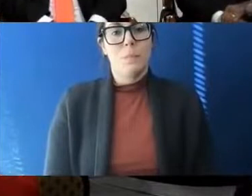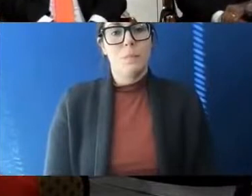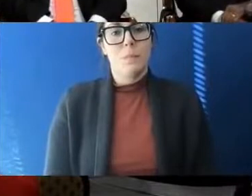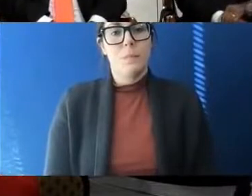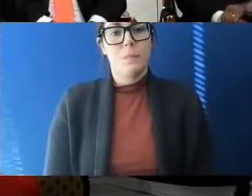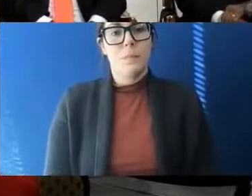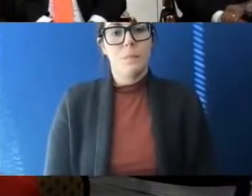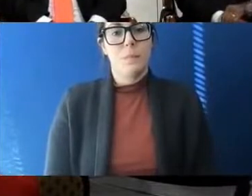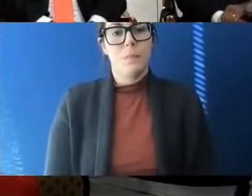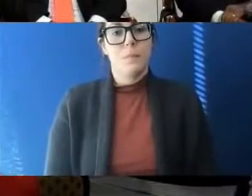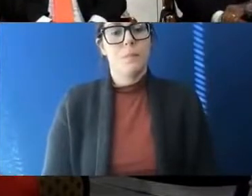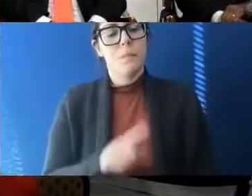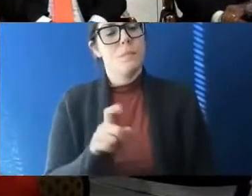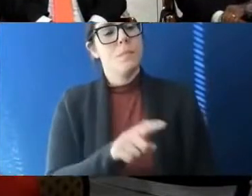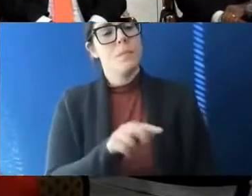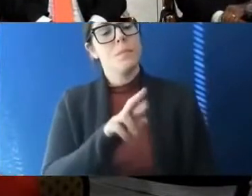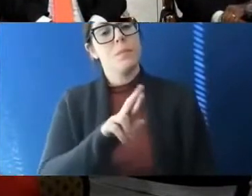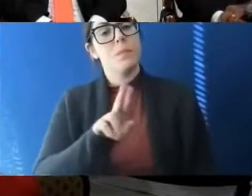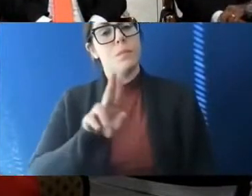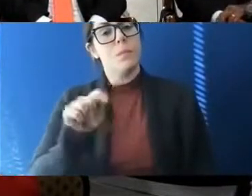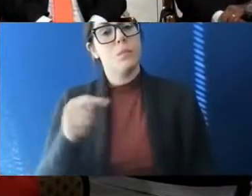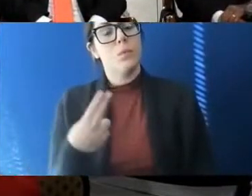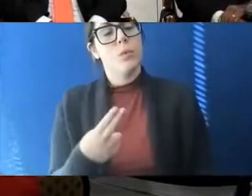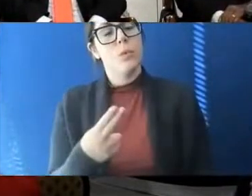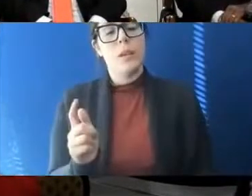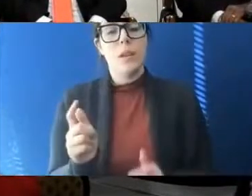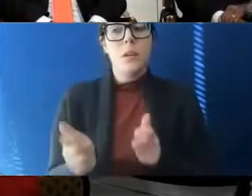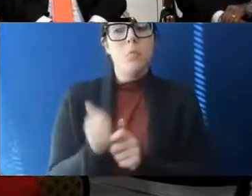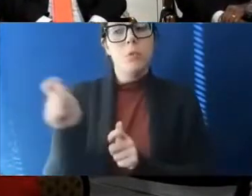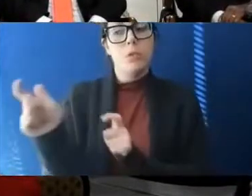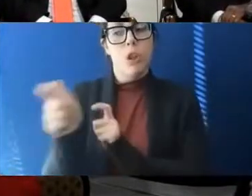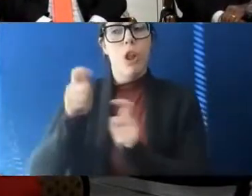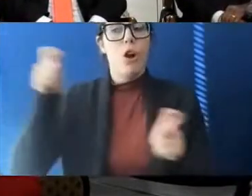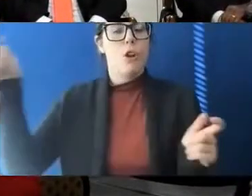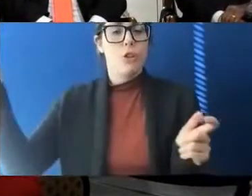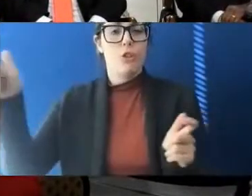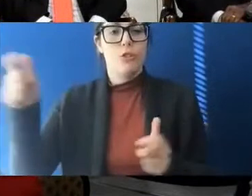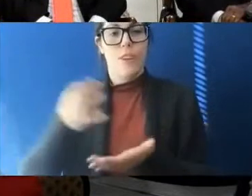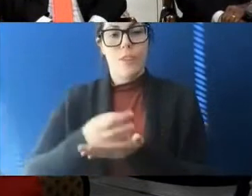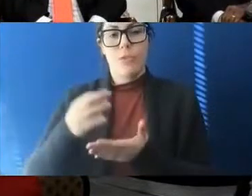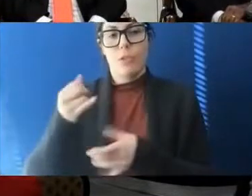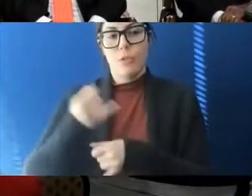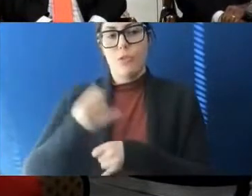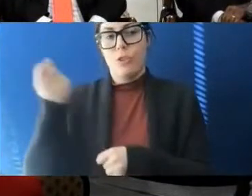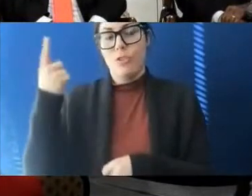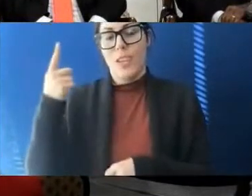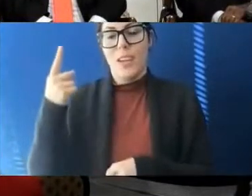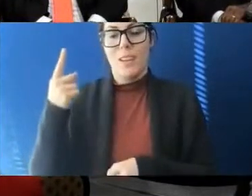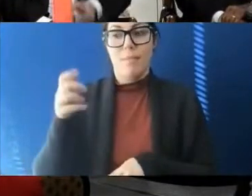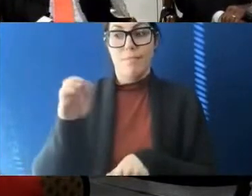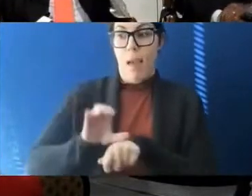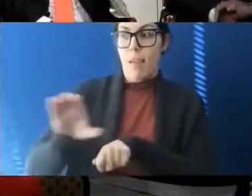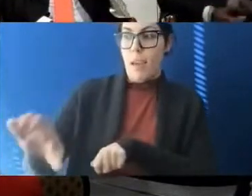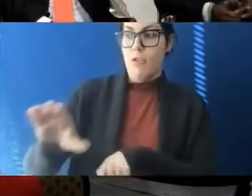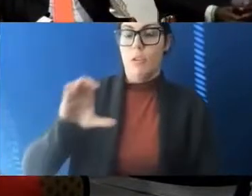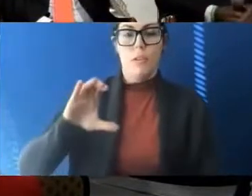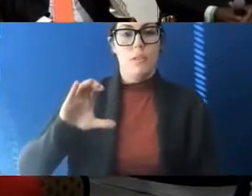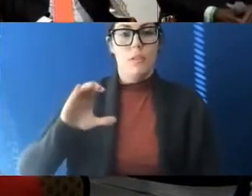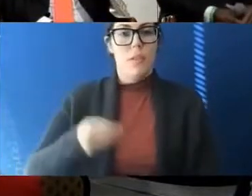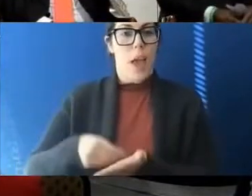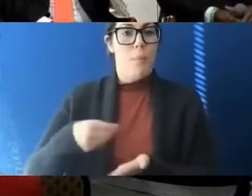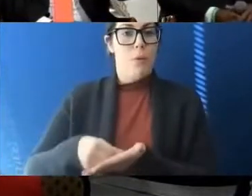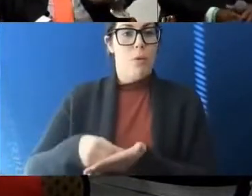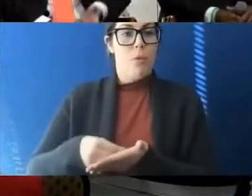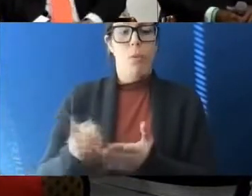So Ruth, largely financial institutions understand the allocation of capital. I think one thing that we know is